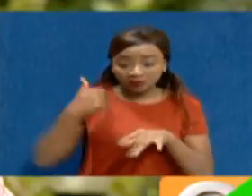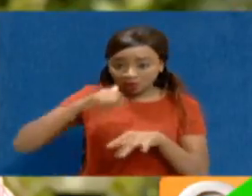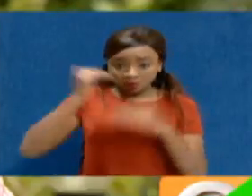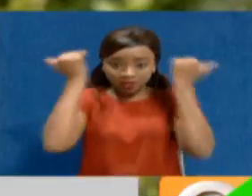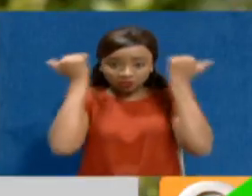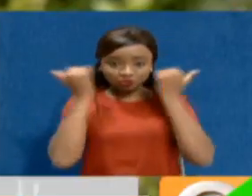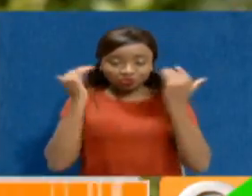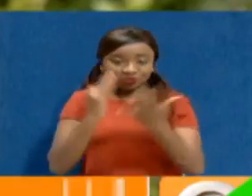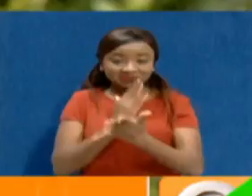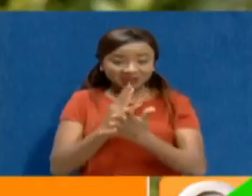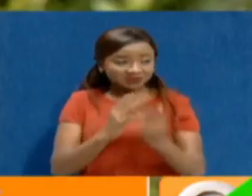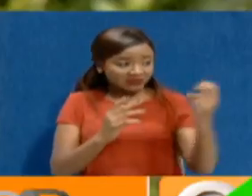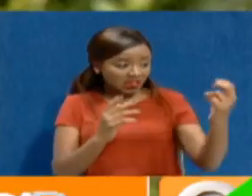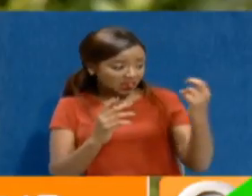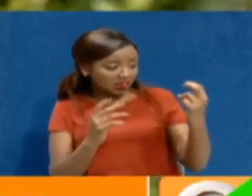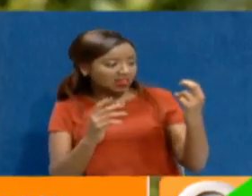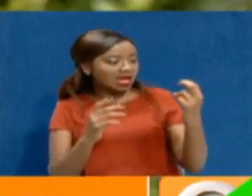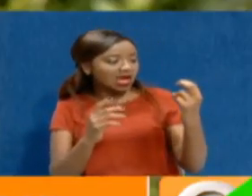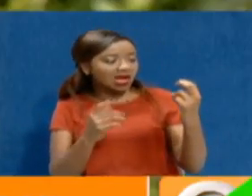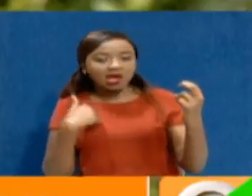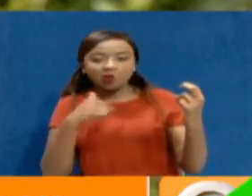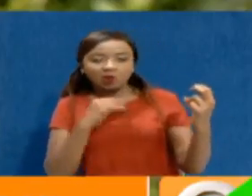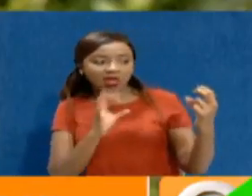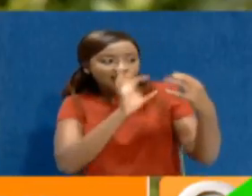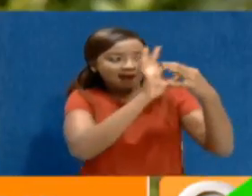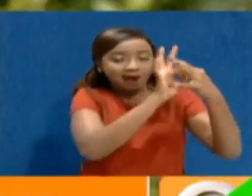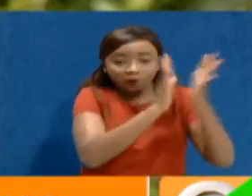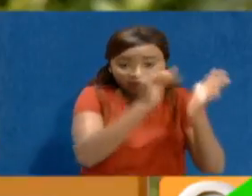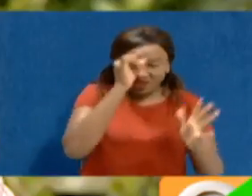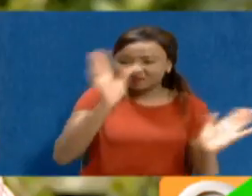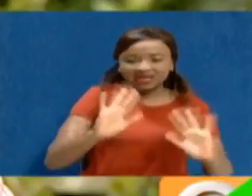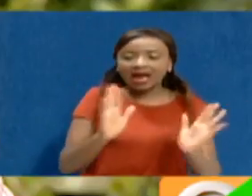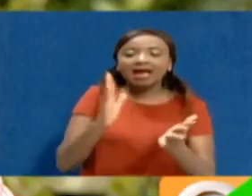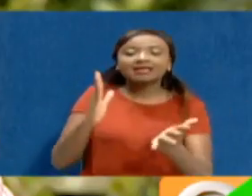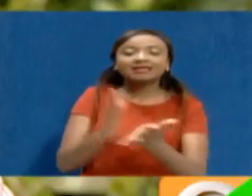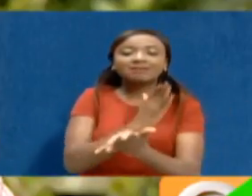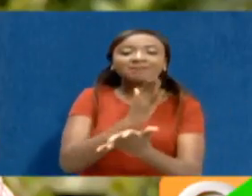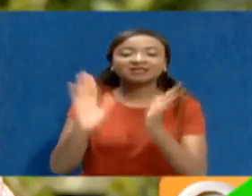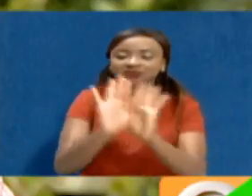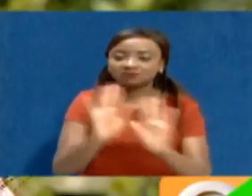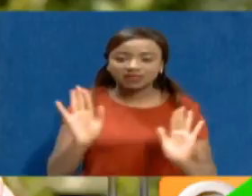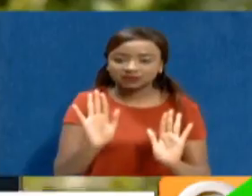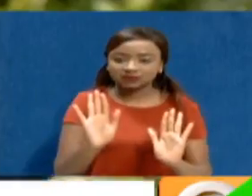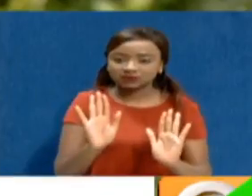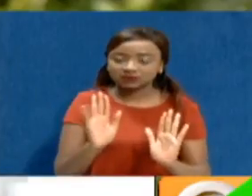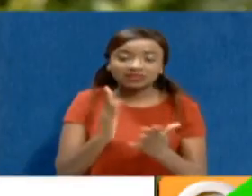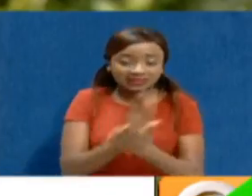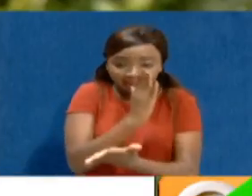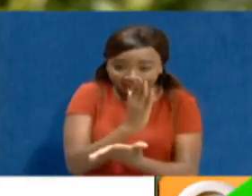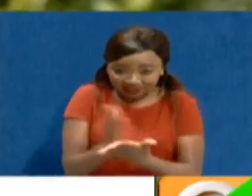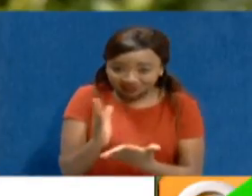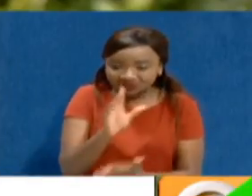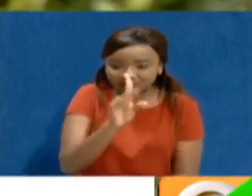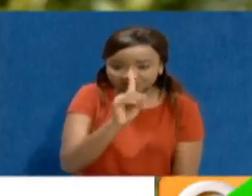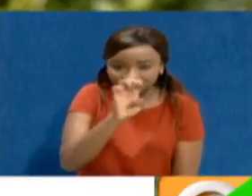not viewed as an arm of government, but rather as a department of the office of the Attorney General. So what would happen is that we